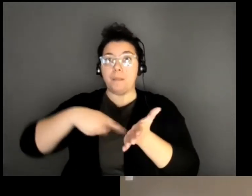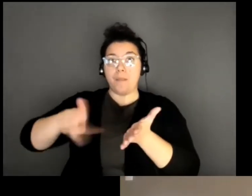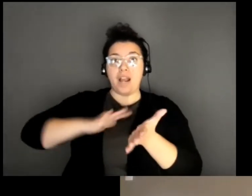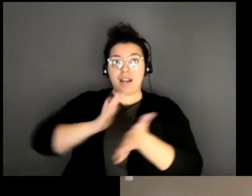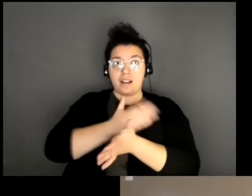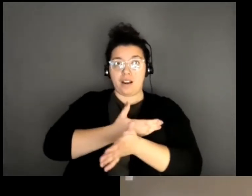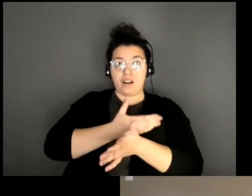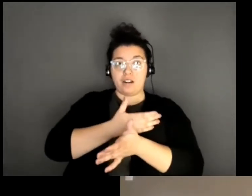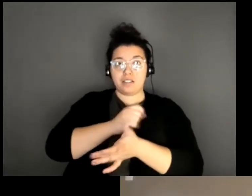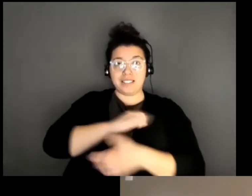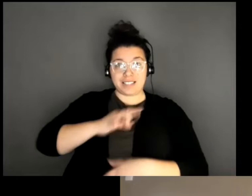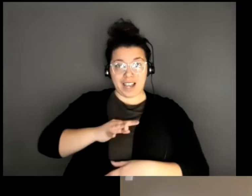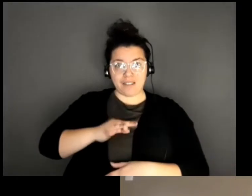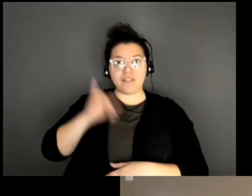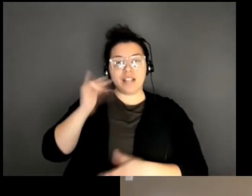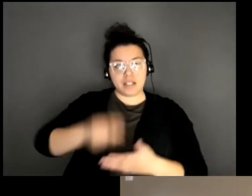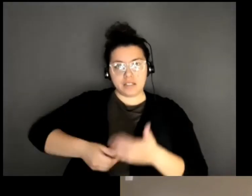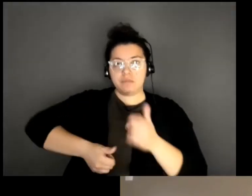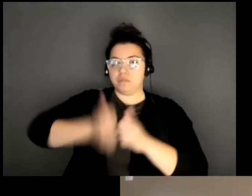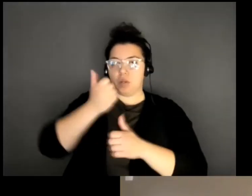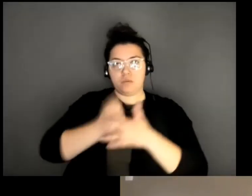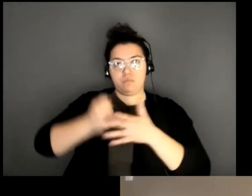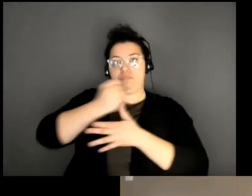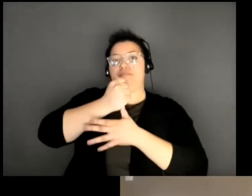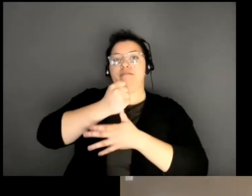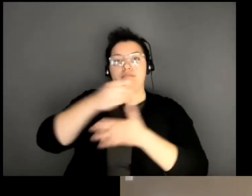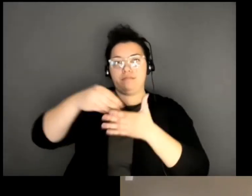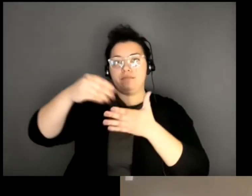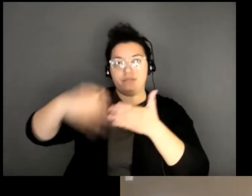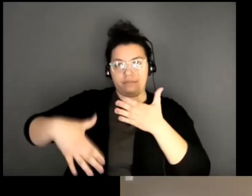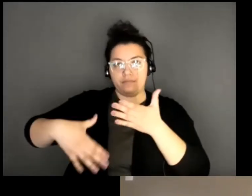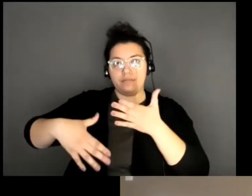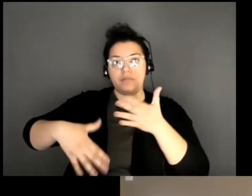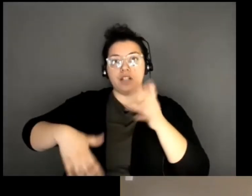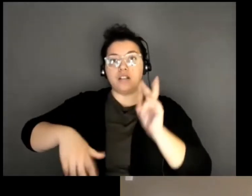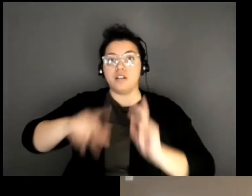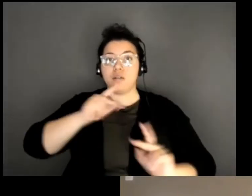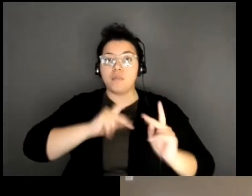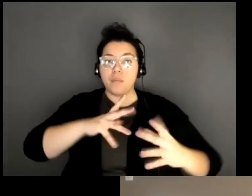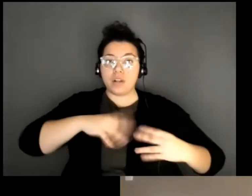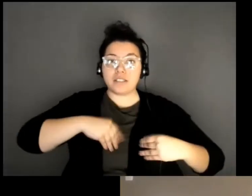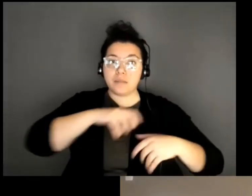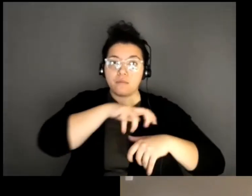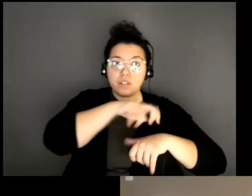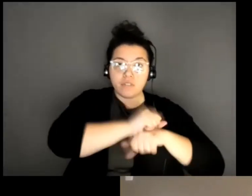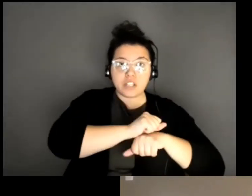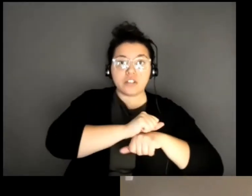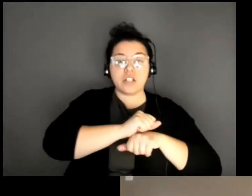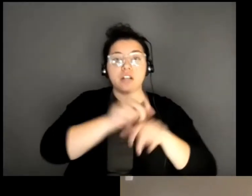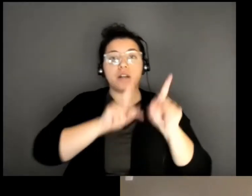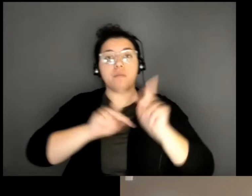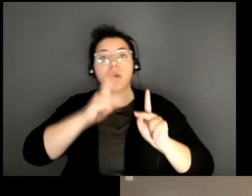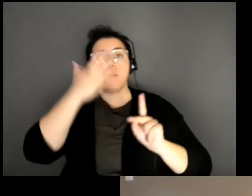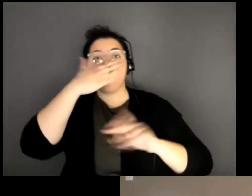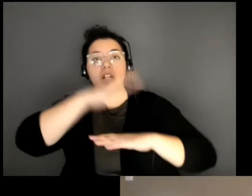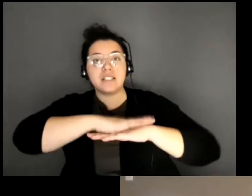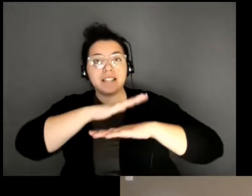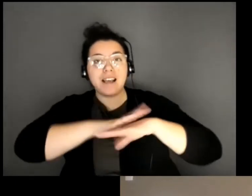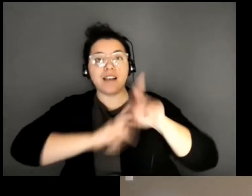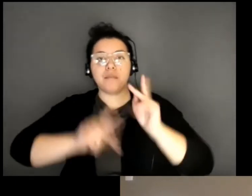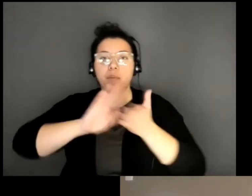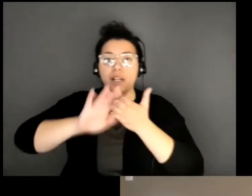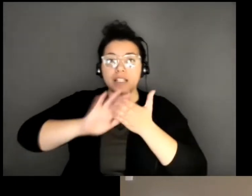in the hotel. Everybody from the person taking the reservation, to the person at the front desk, to the person cleaning your room, but to the people you don't see, to the